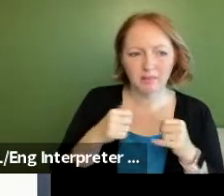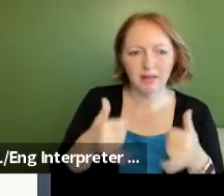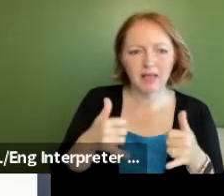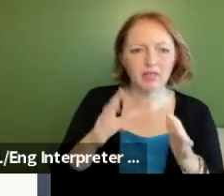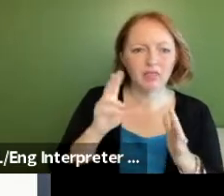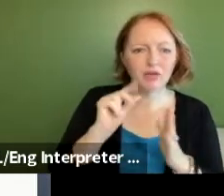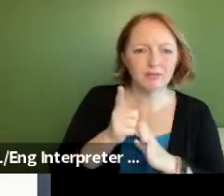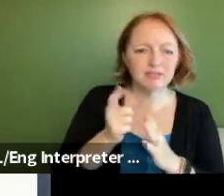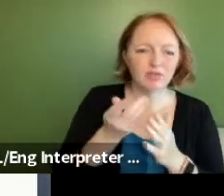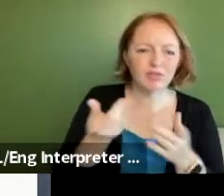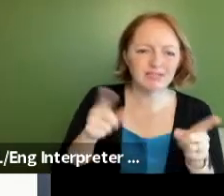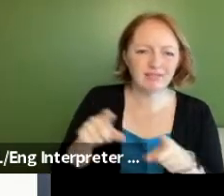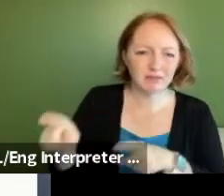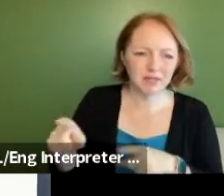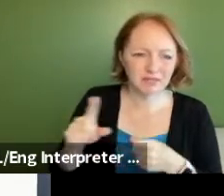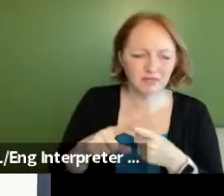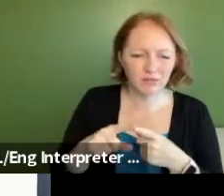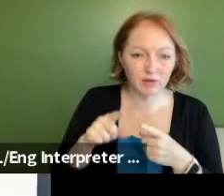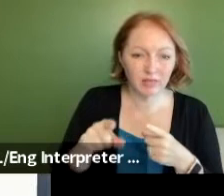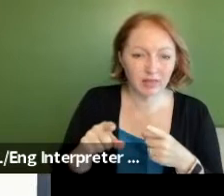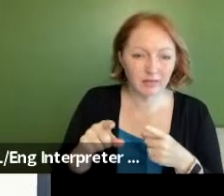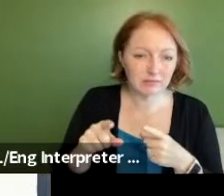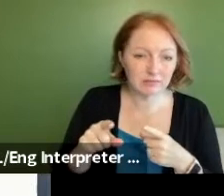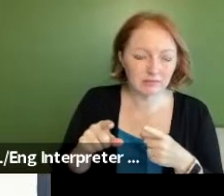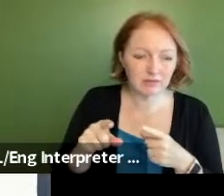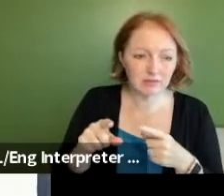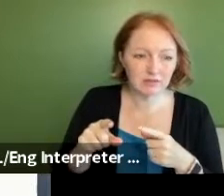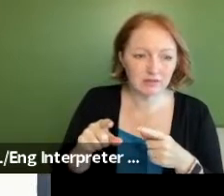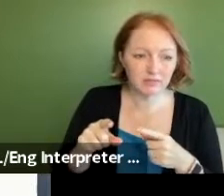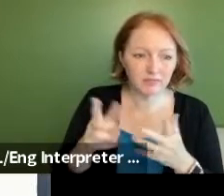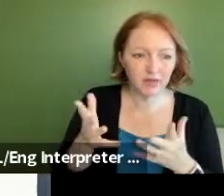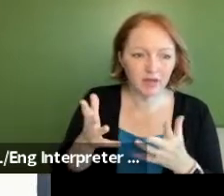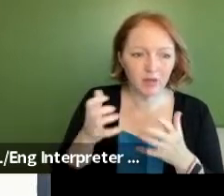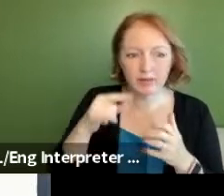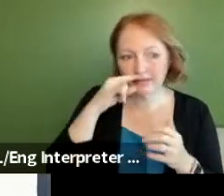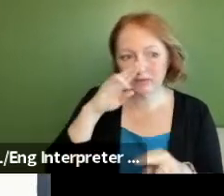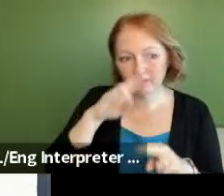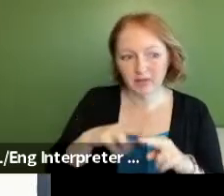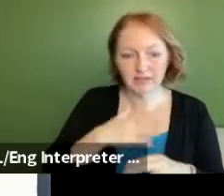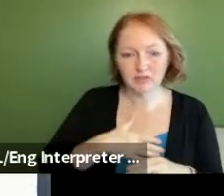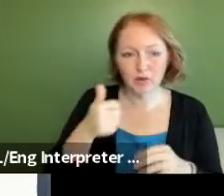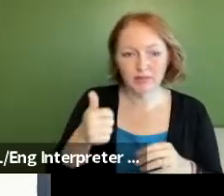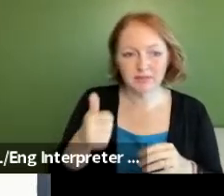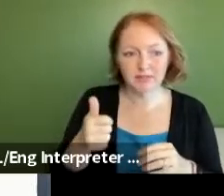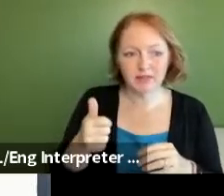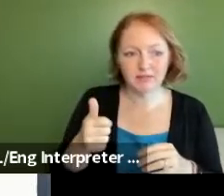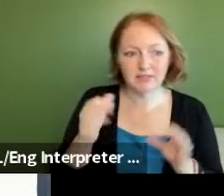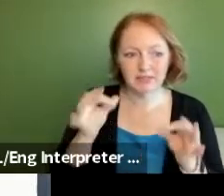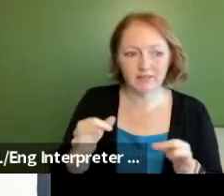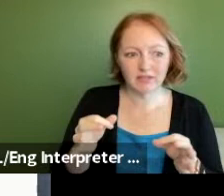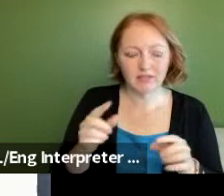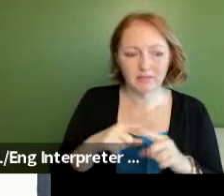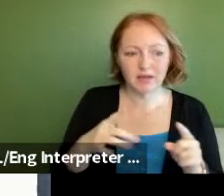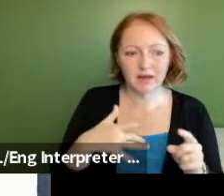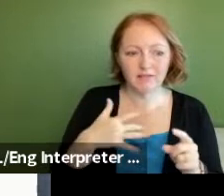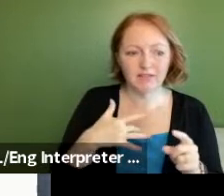things that have to take place within the time. And you know, I want kids to have fun and enjoy themselves, definitely, but I feel